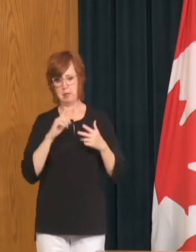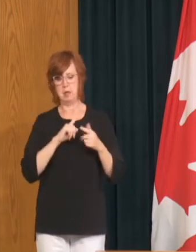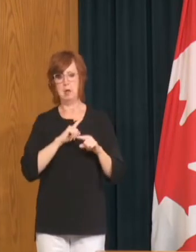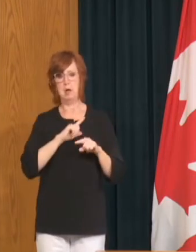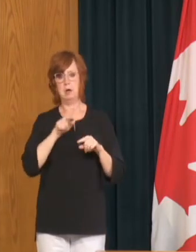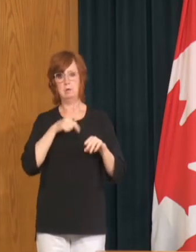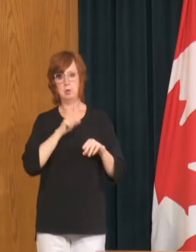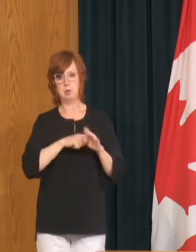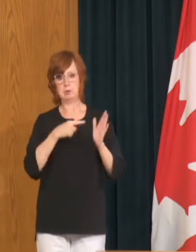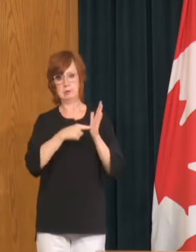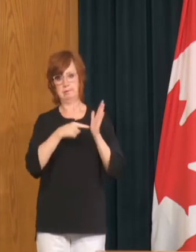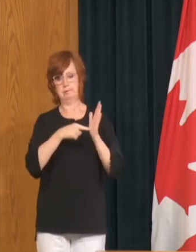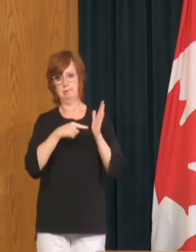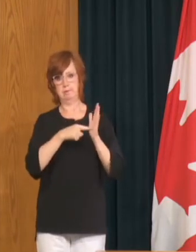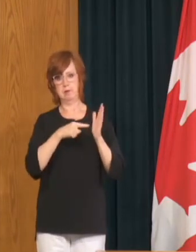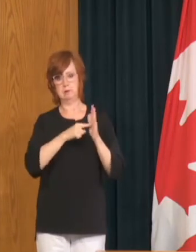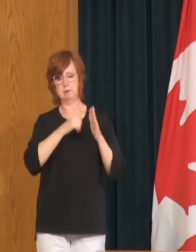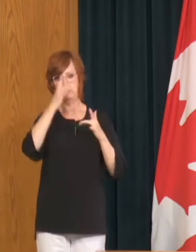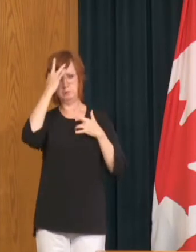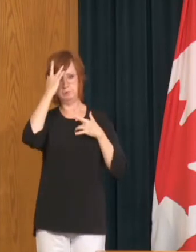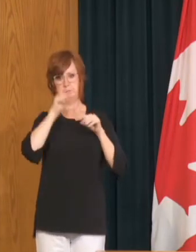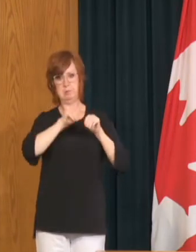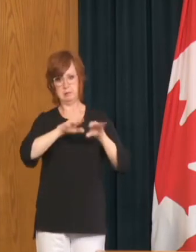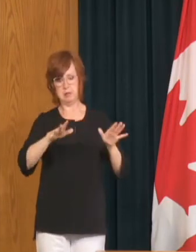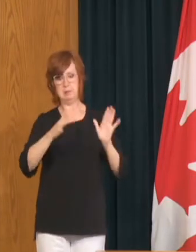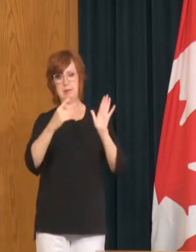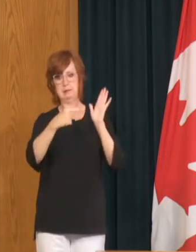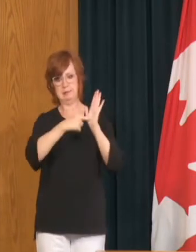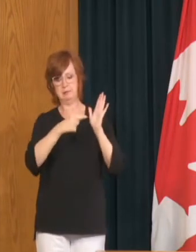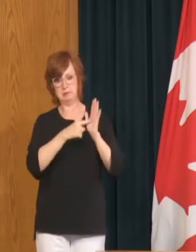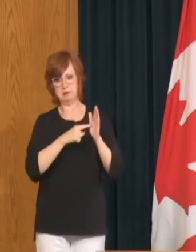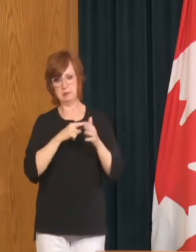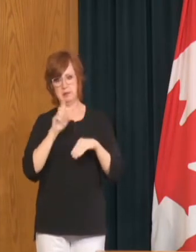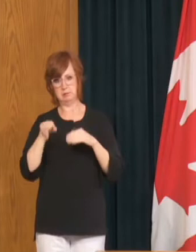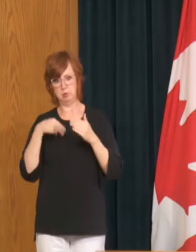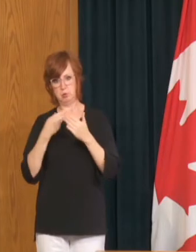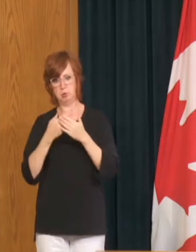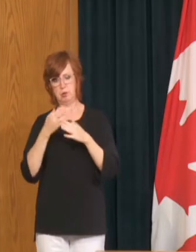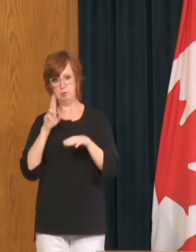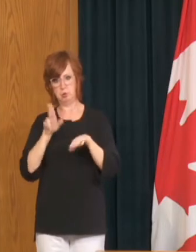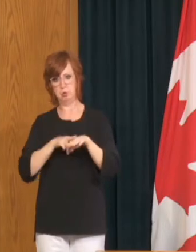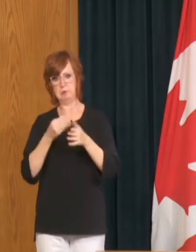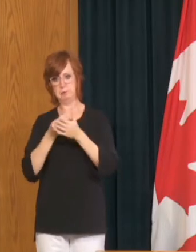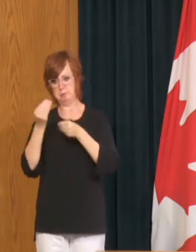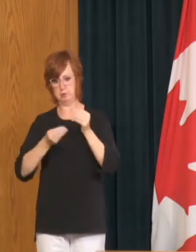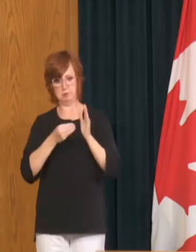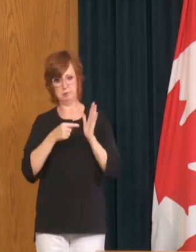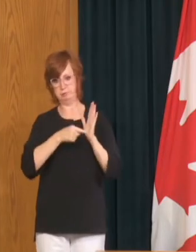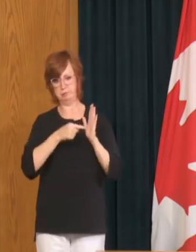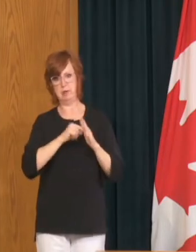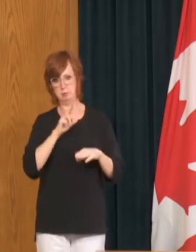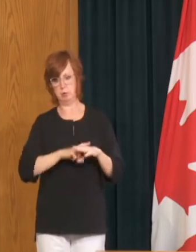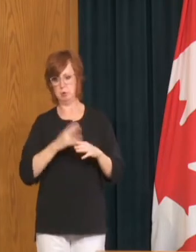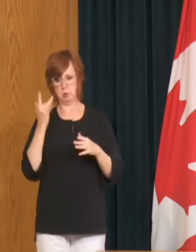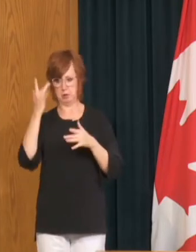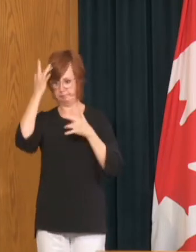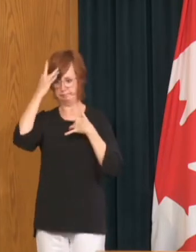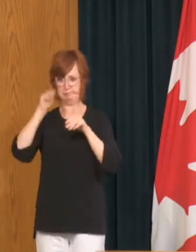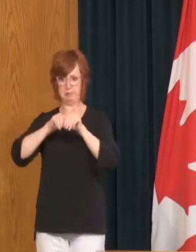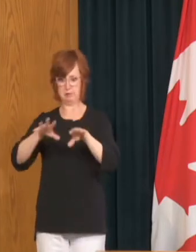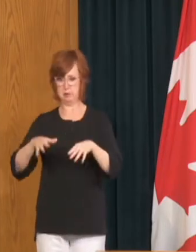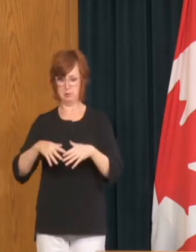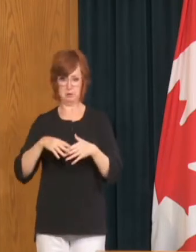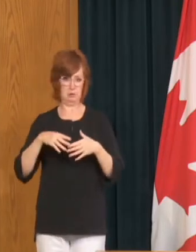albeit some of this is going to fall off into next year. Hopefully, and for sure, for certain, we will see some of